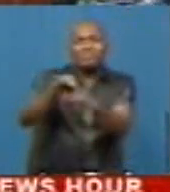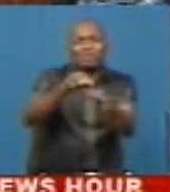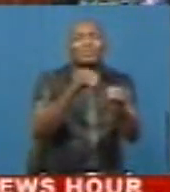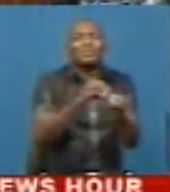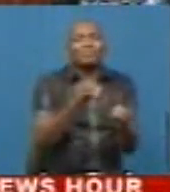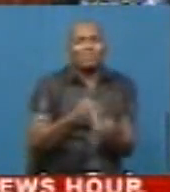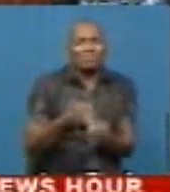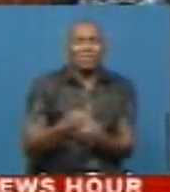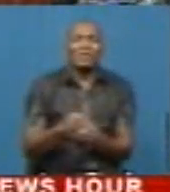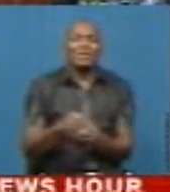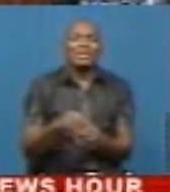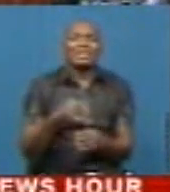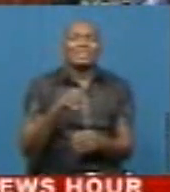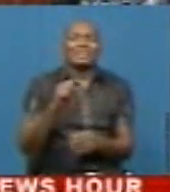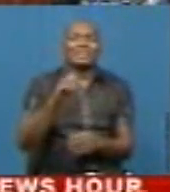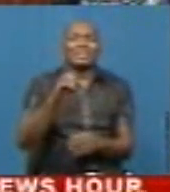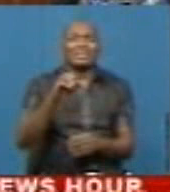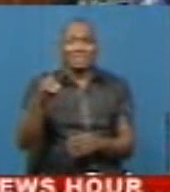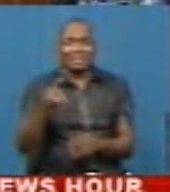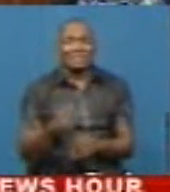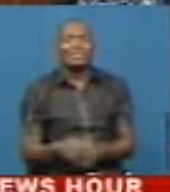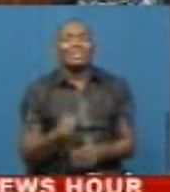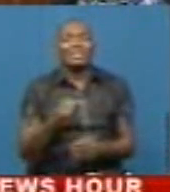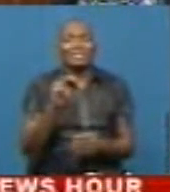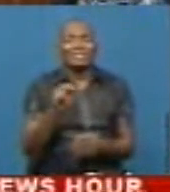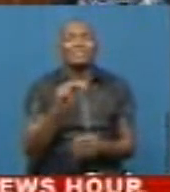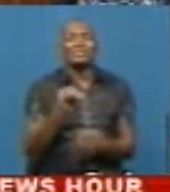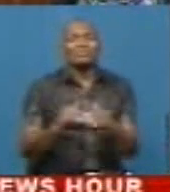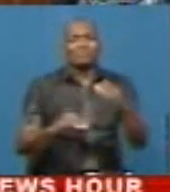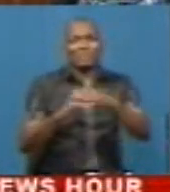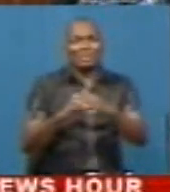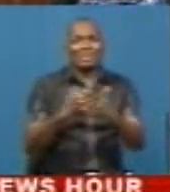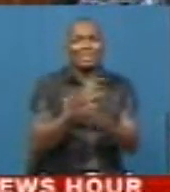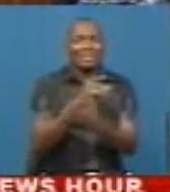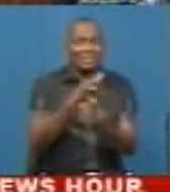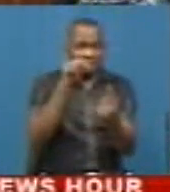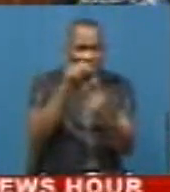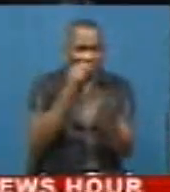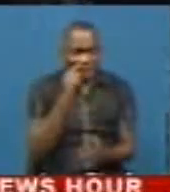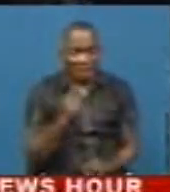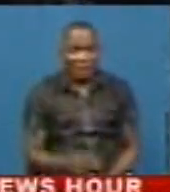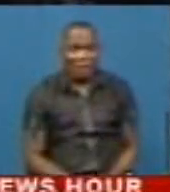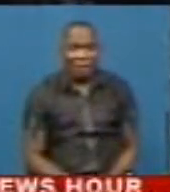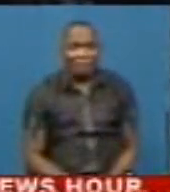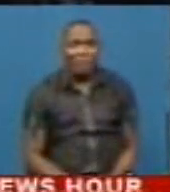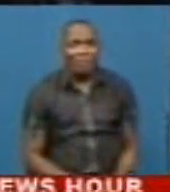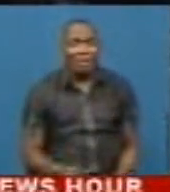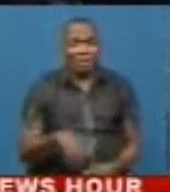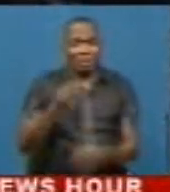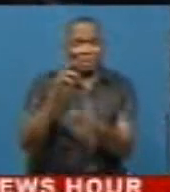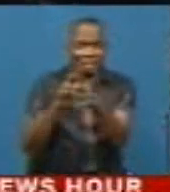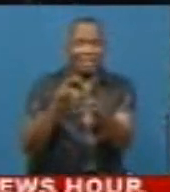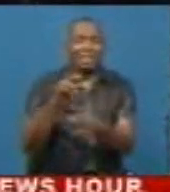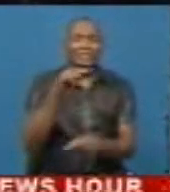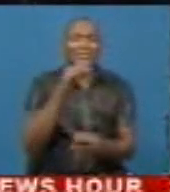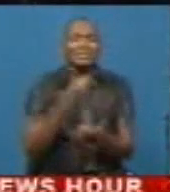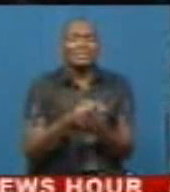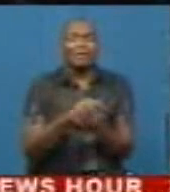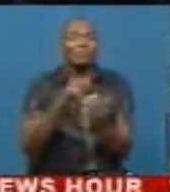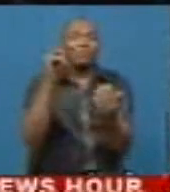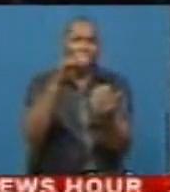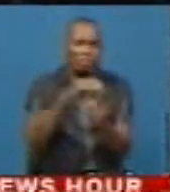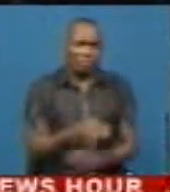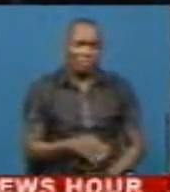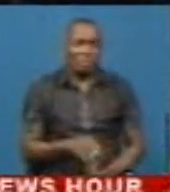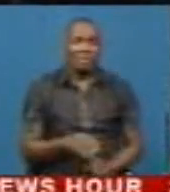the quantities of seed that is required to meet the Ghanaian target and market. Dr. Stella Annan was